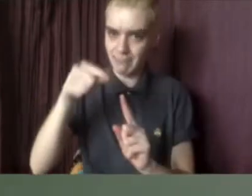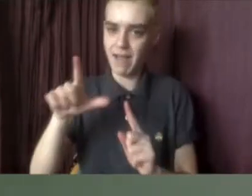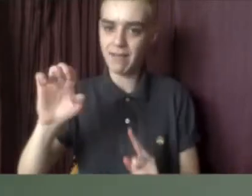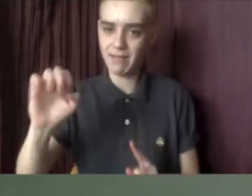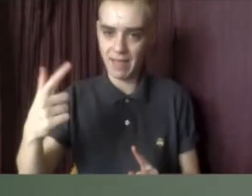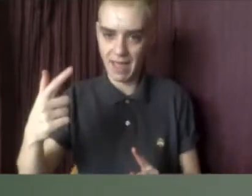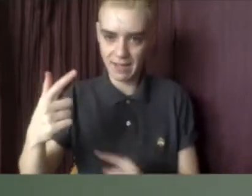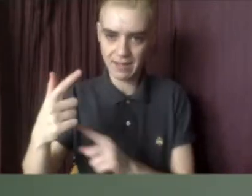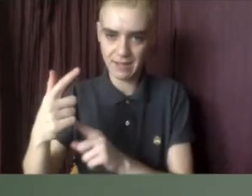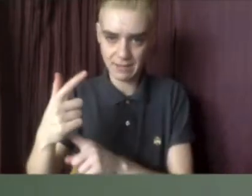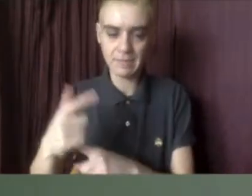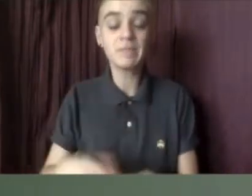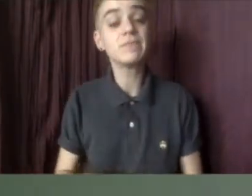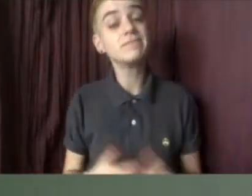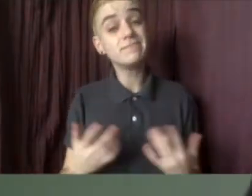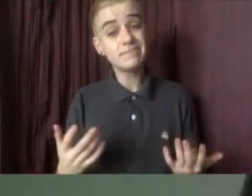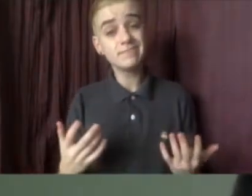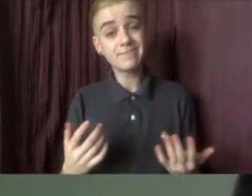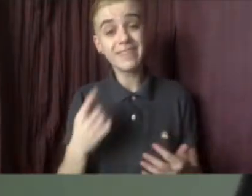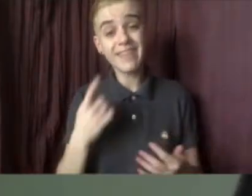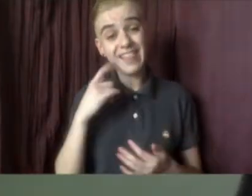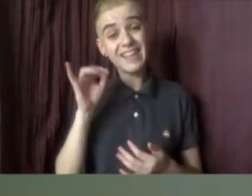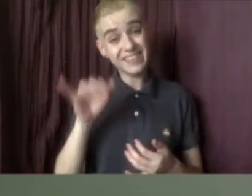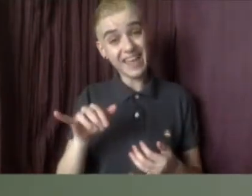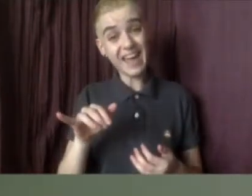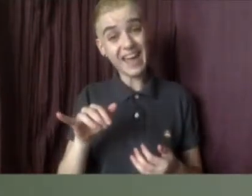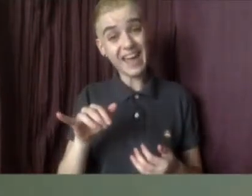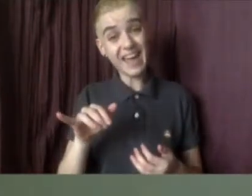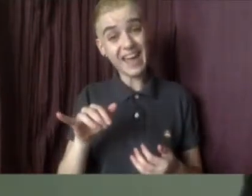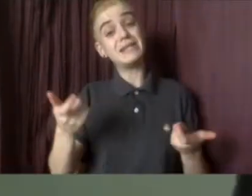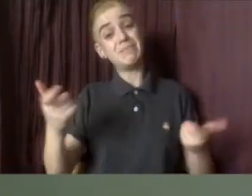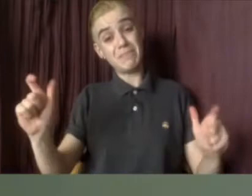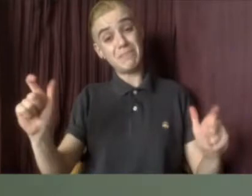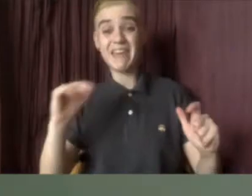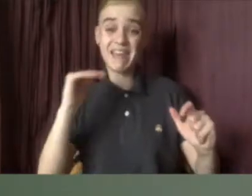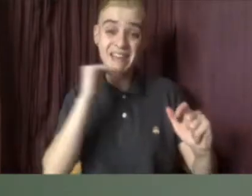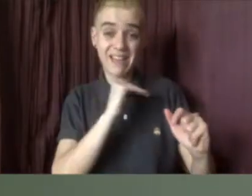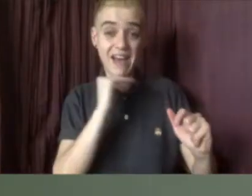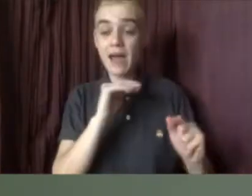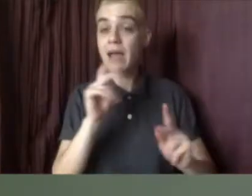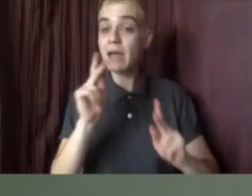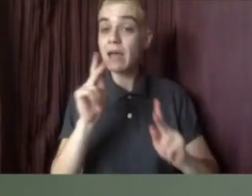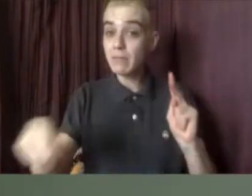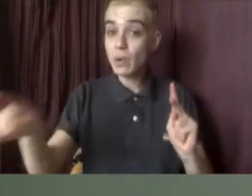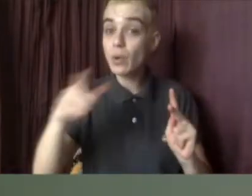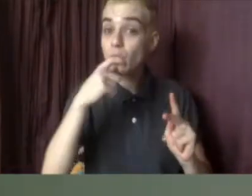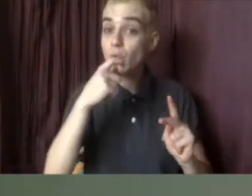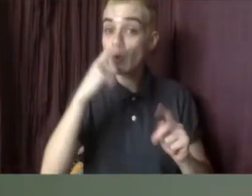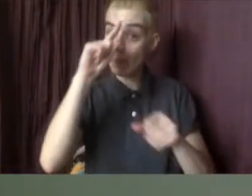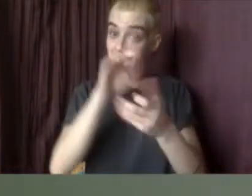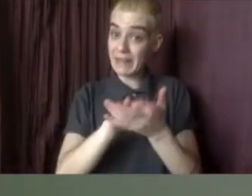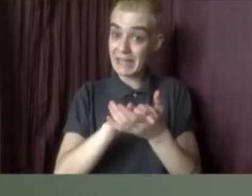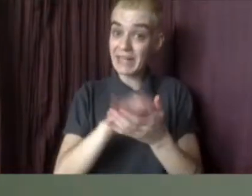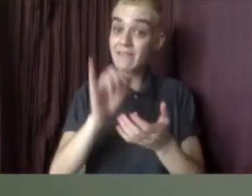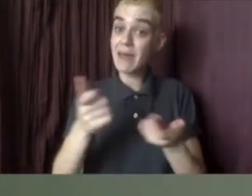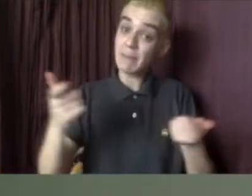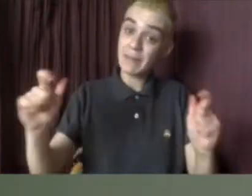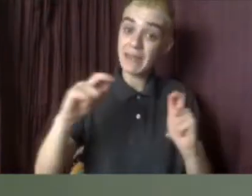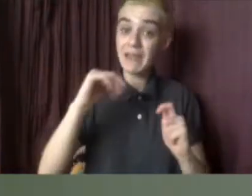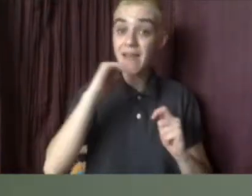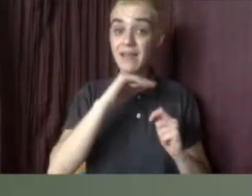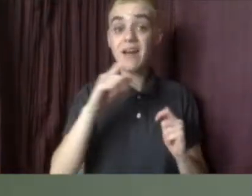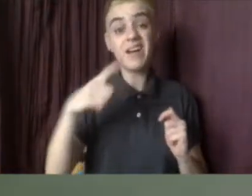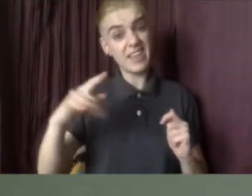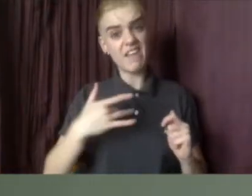it doesn't matter that the scans indicate that no, the pain is not where you say it is. They feel it in their